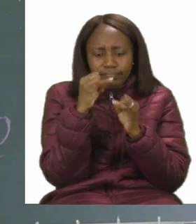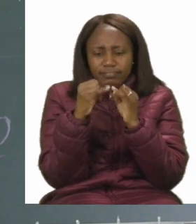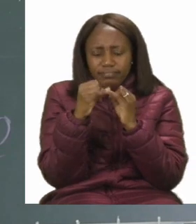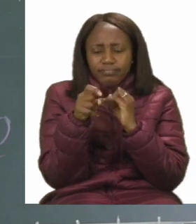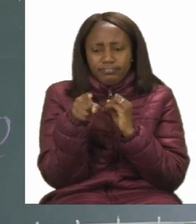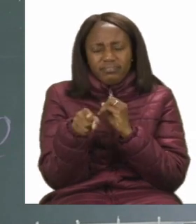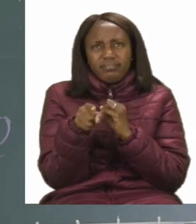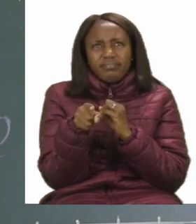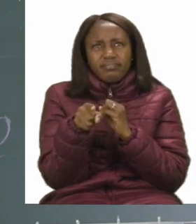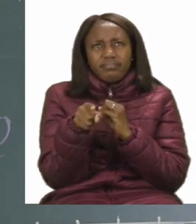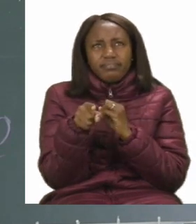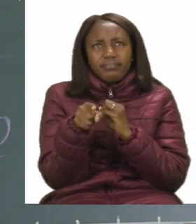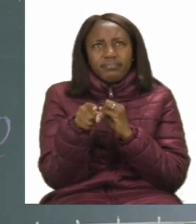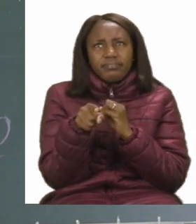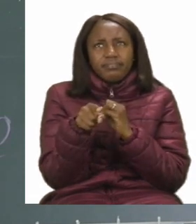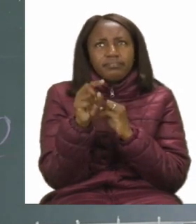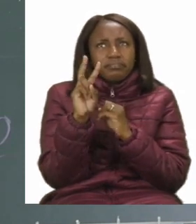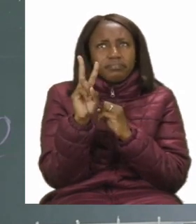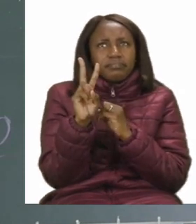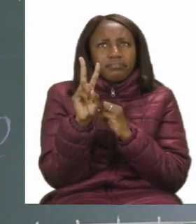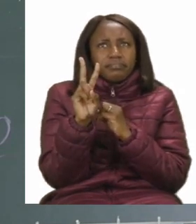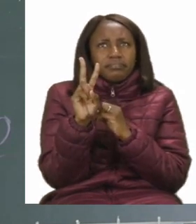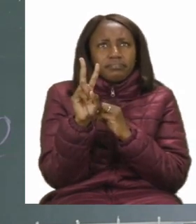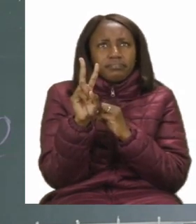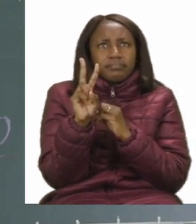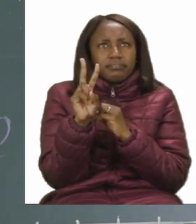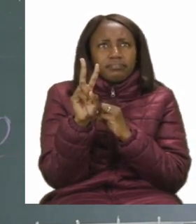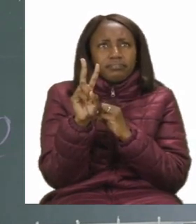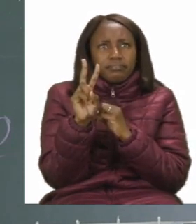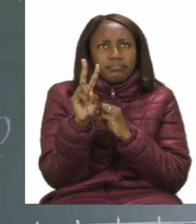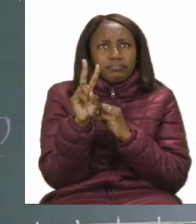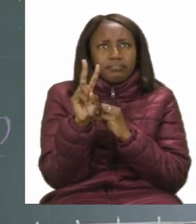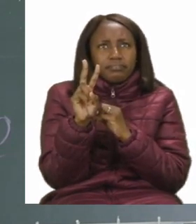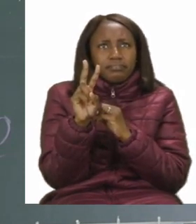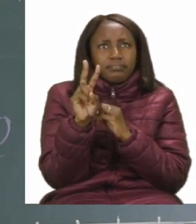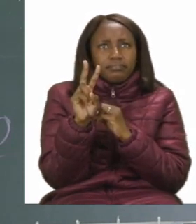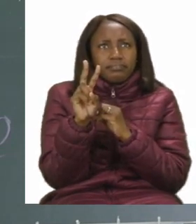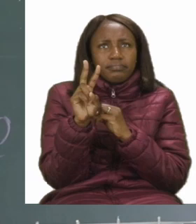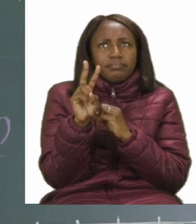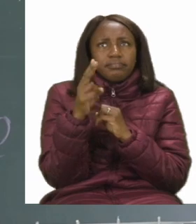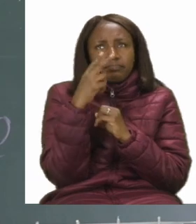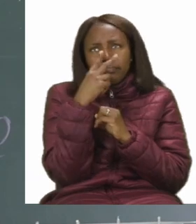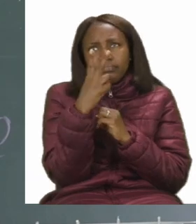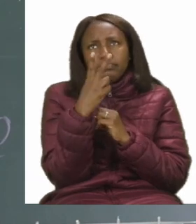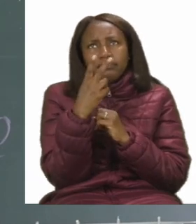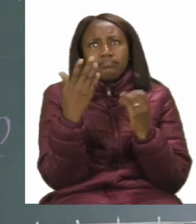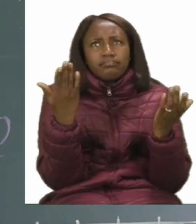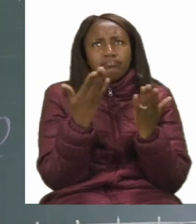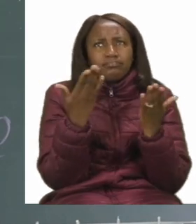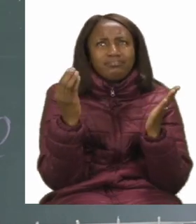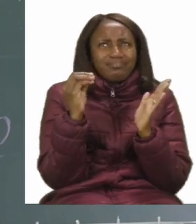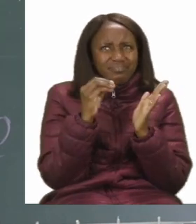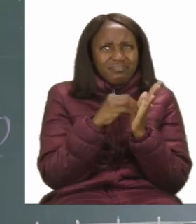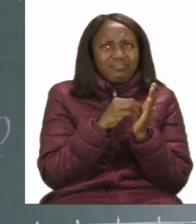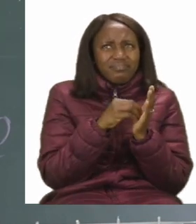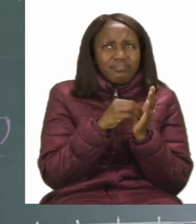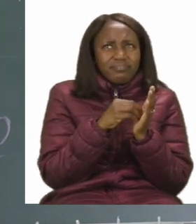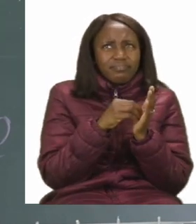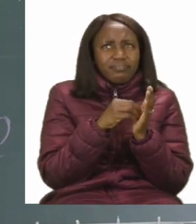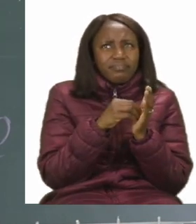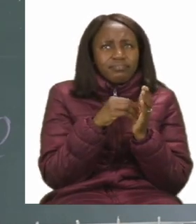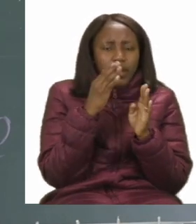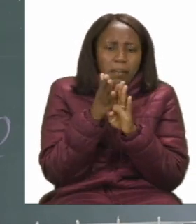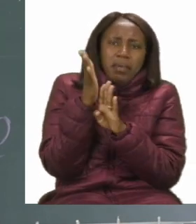units, which means you have to look at your number 2 to see, do I have to round to